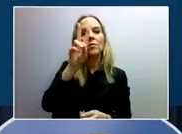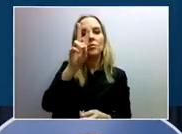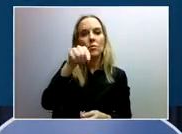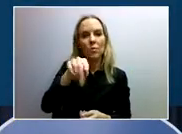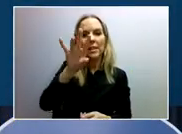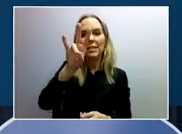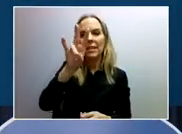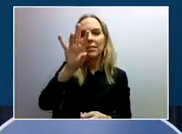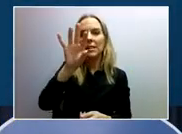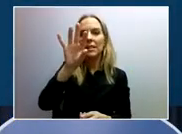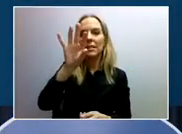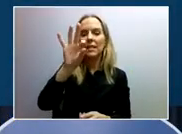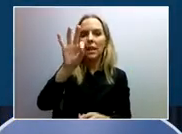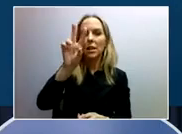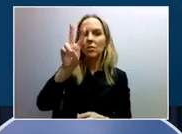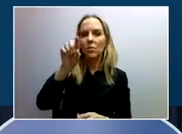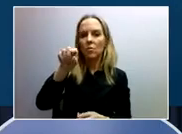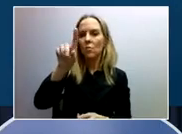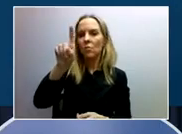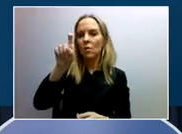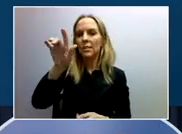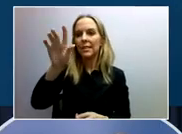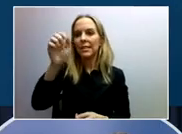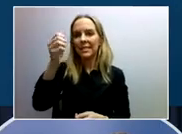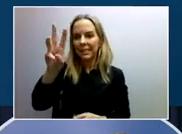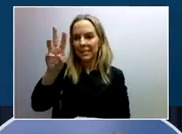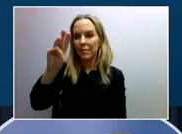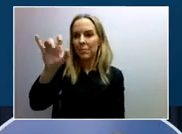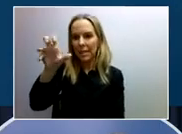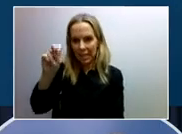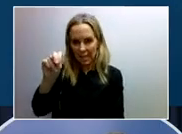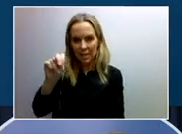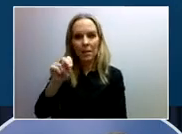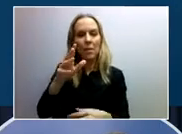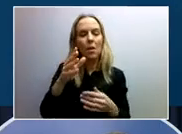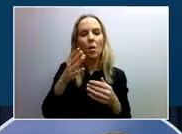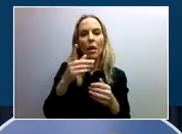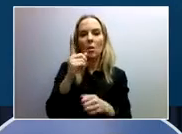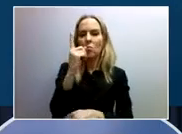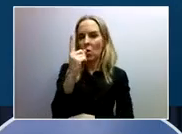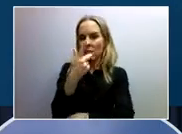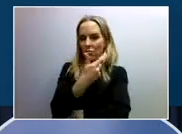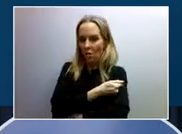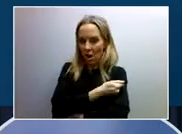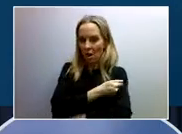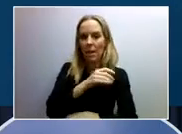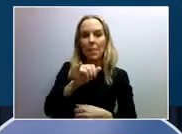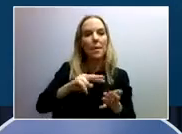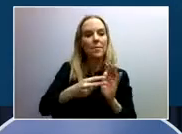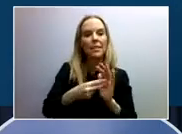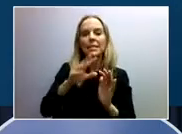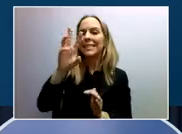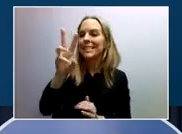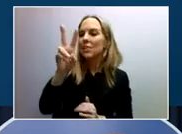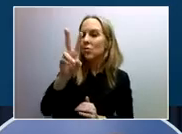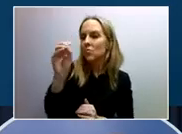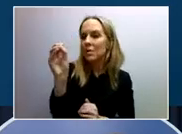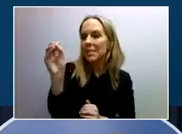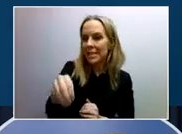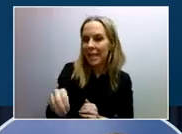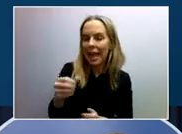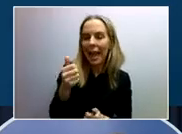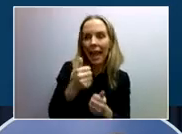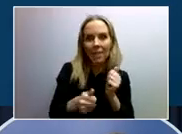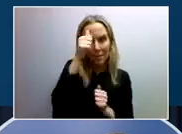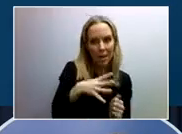2,792,116 Kentuckians have gotten at least one shot. That's 62% of every man, woman, and child that lives in Kentucky. But now of